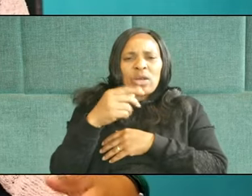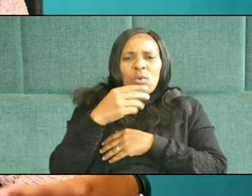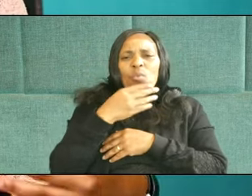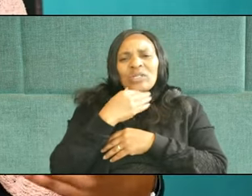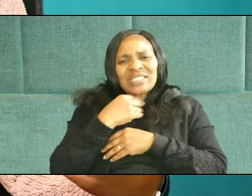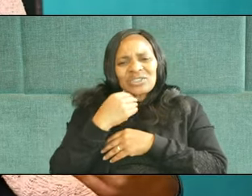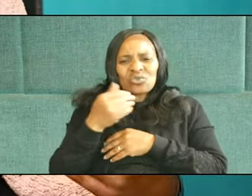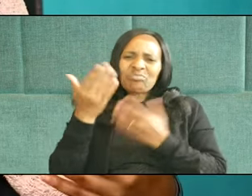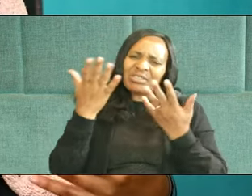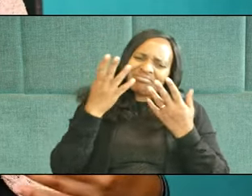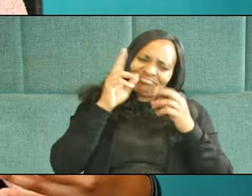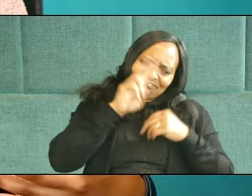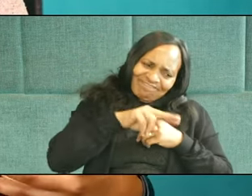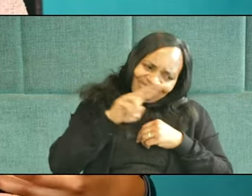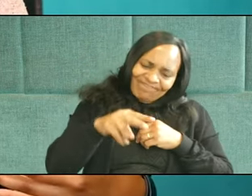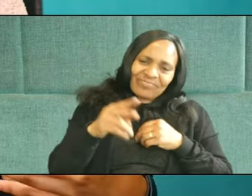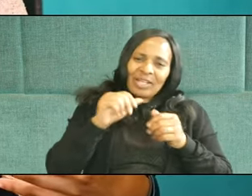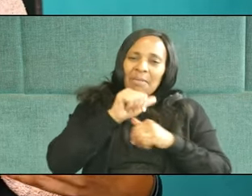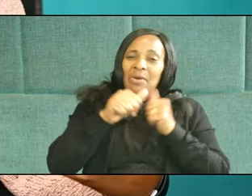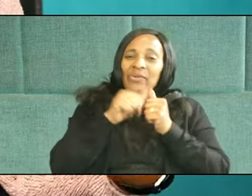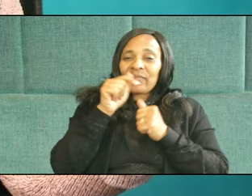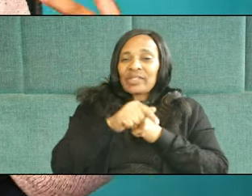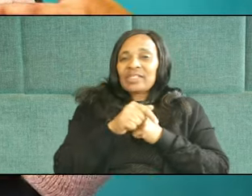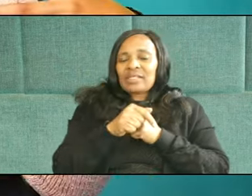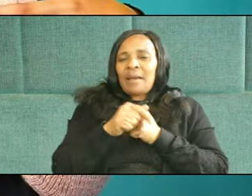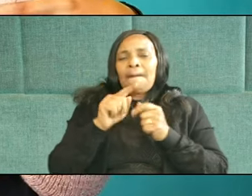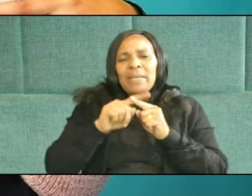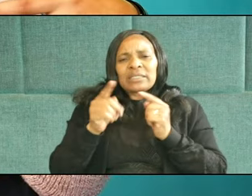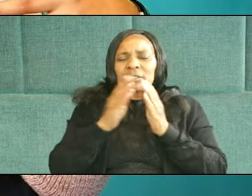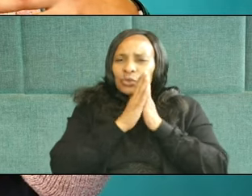that. So the whole story is basically talking about